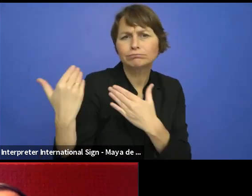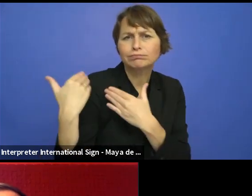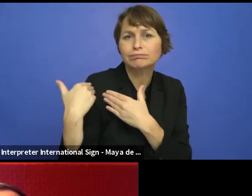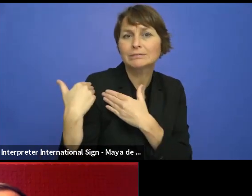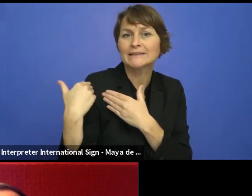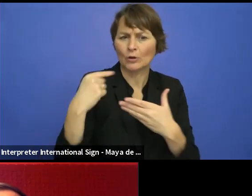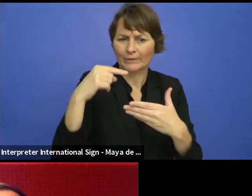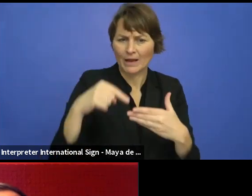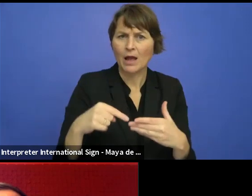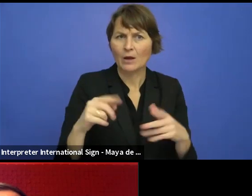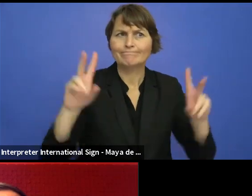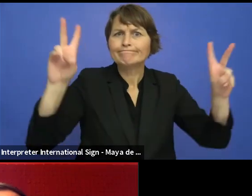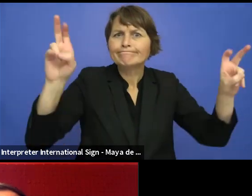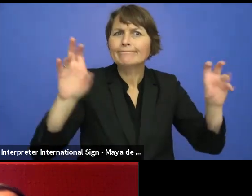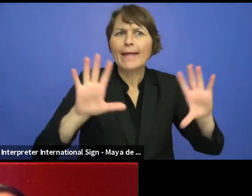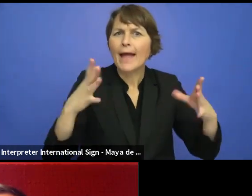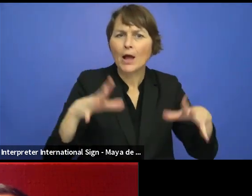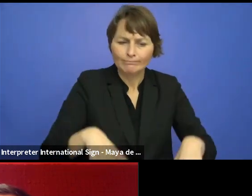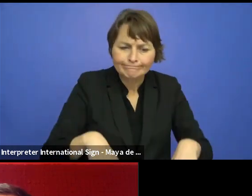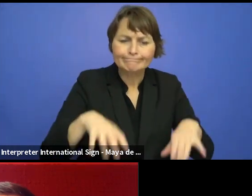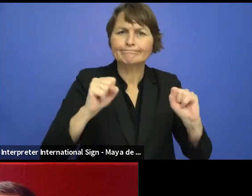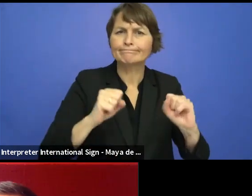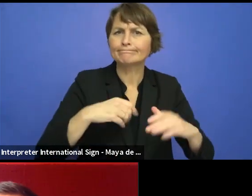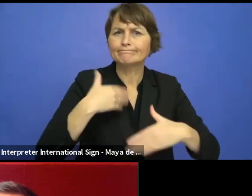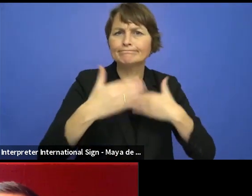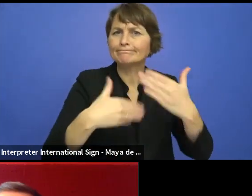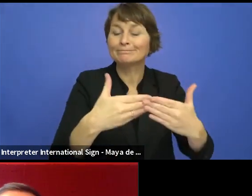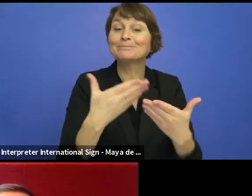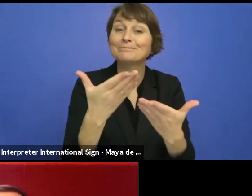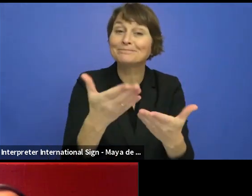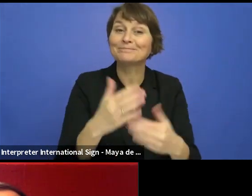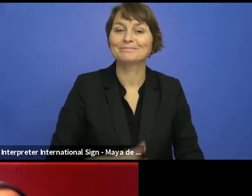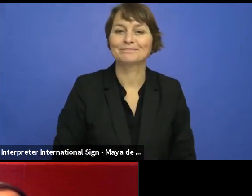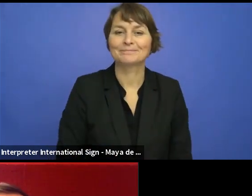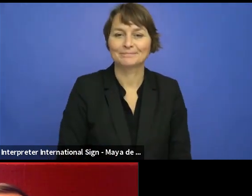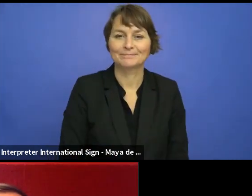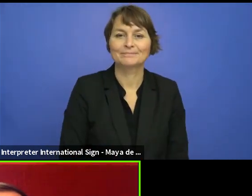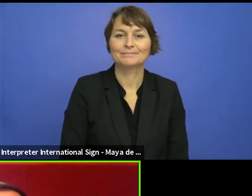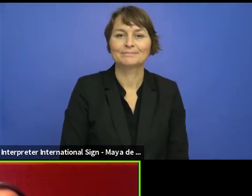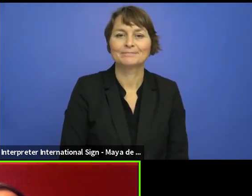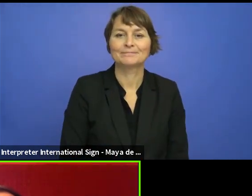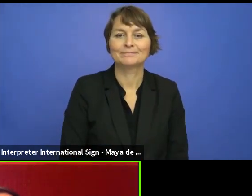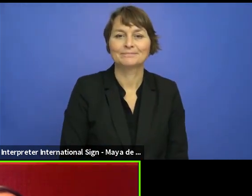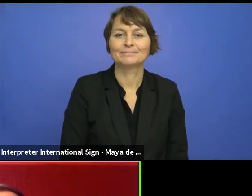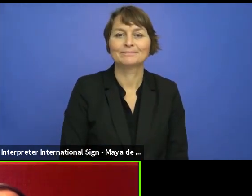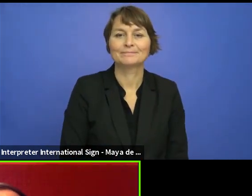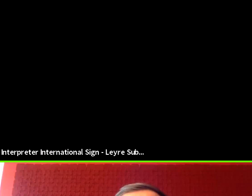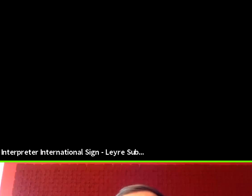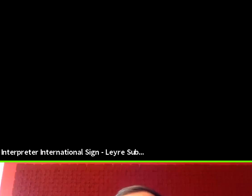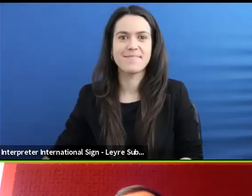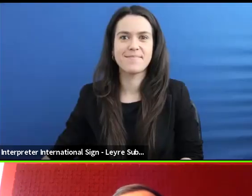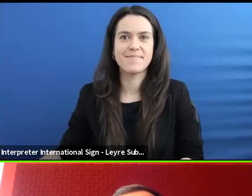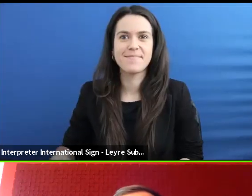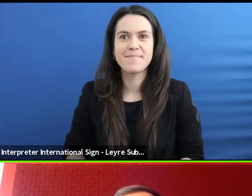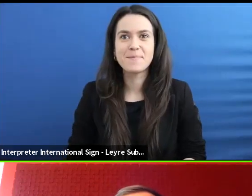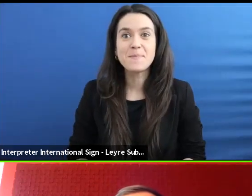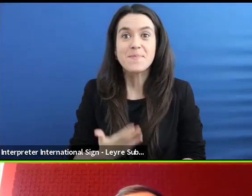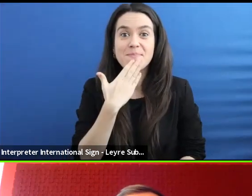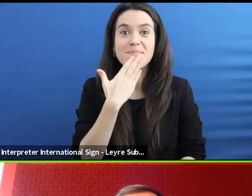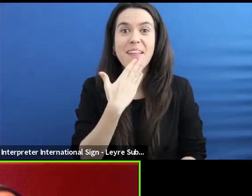stake today. Please, Sebastian, go ahead. Yeah, thank you for the invitation to be with you here today.